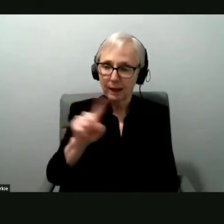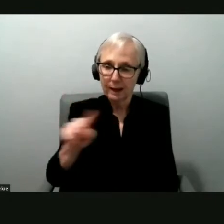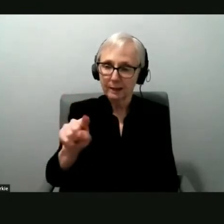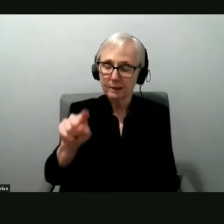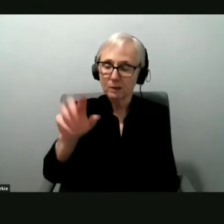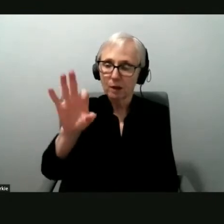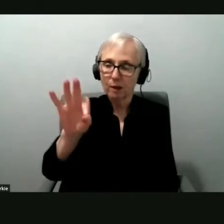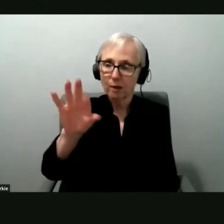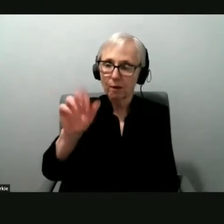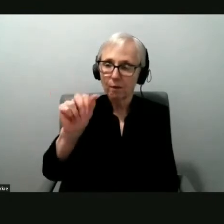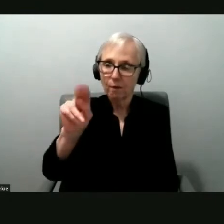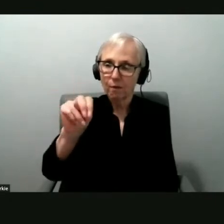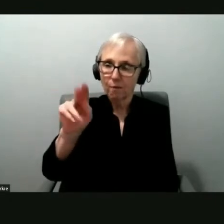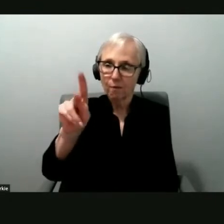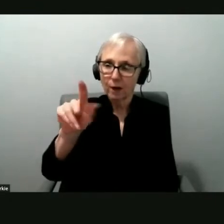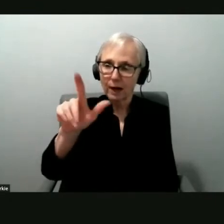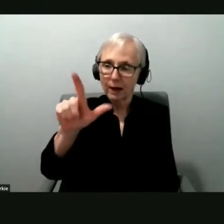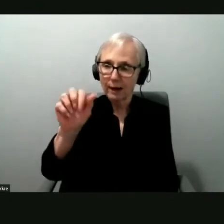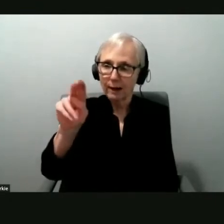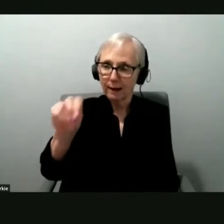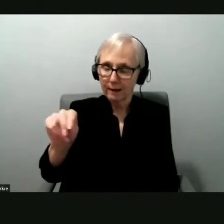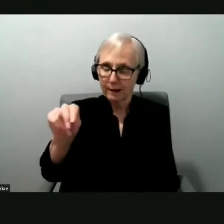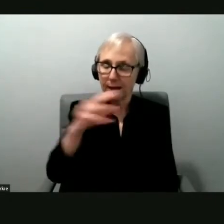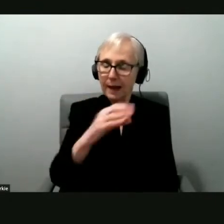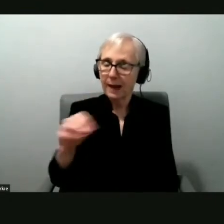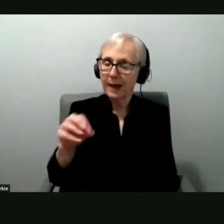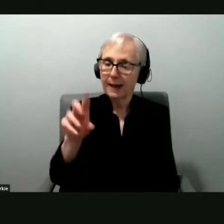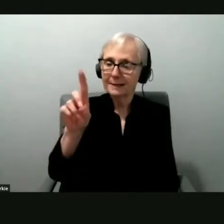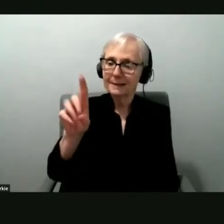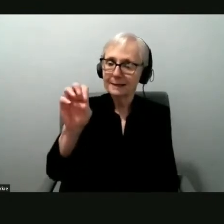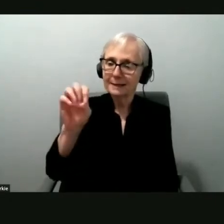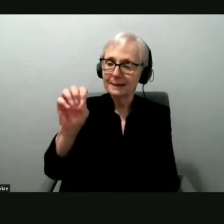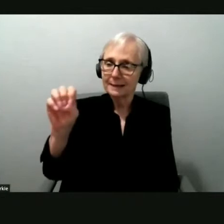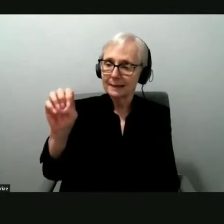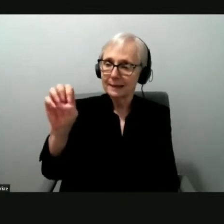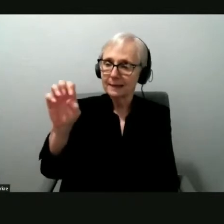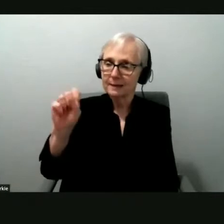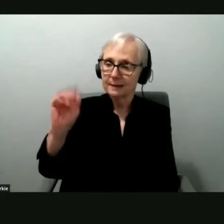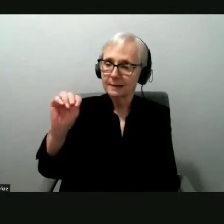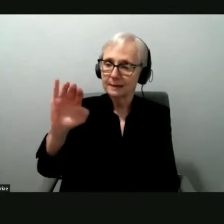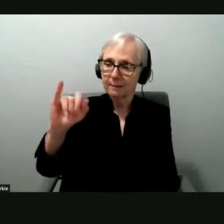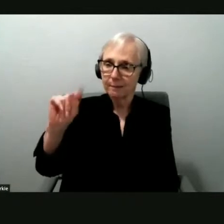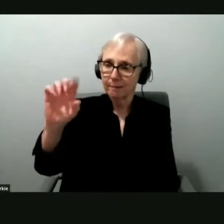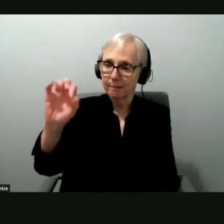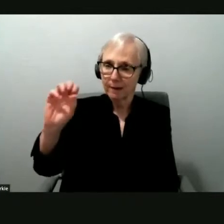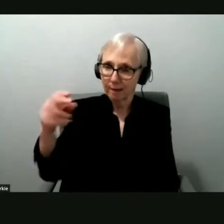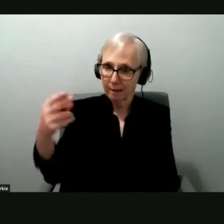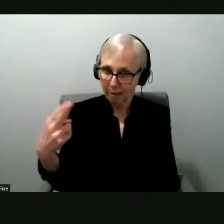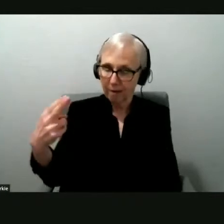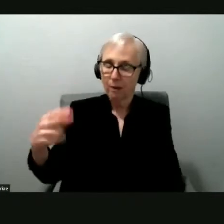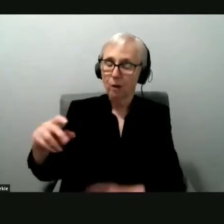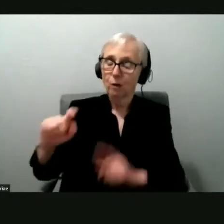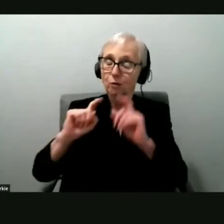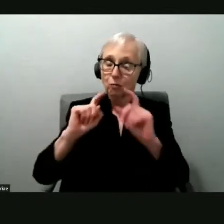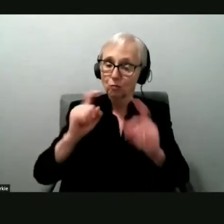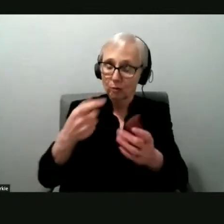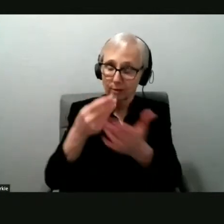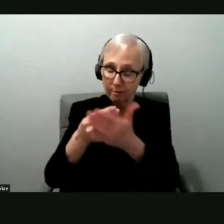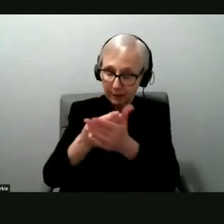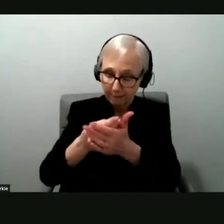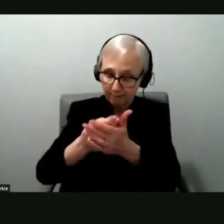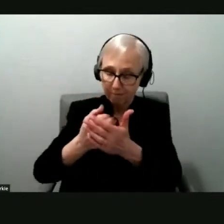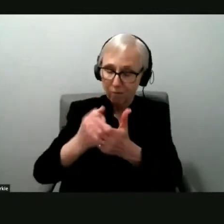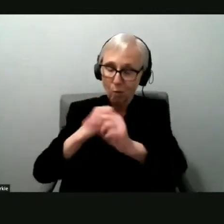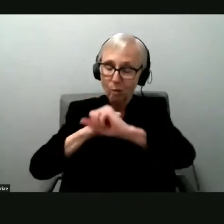Smith donated, your neighbors donated to support this broadcast, as did the chairman of the board